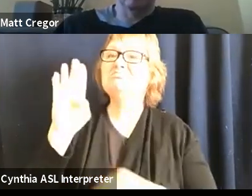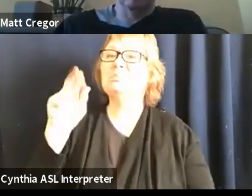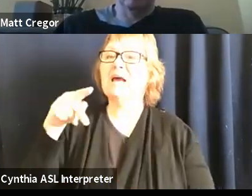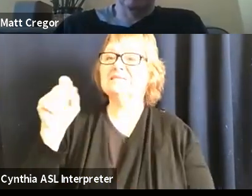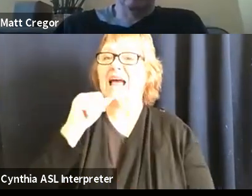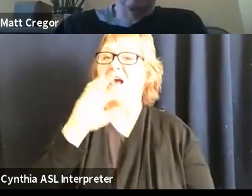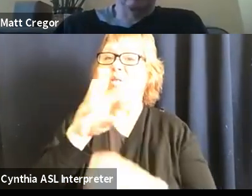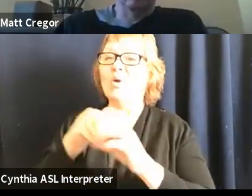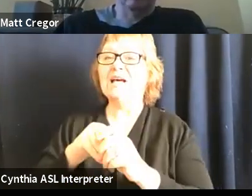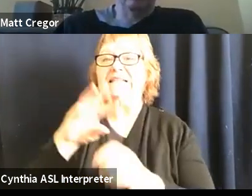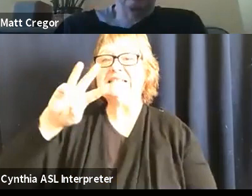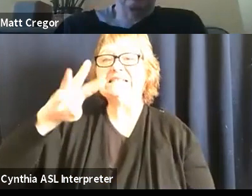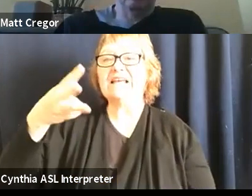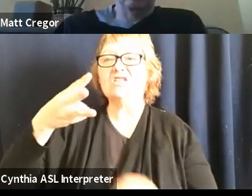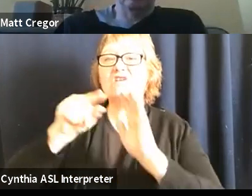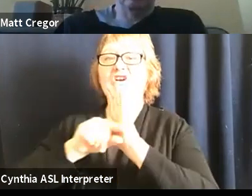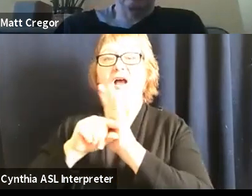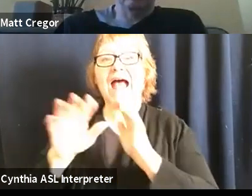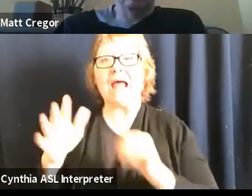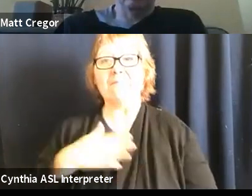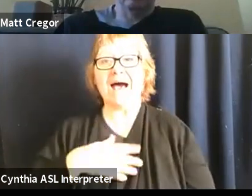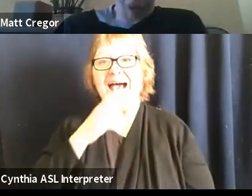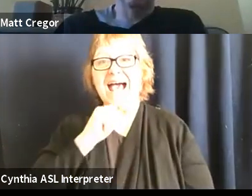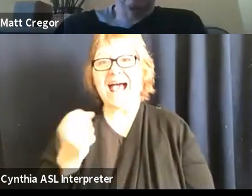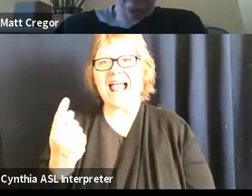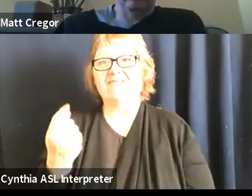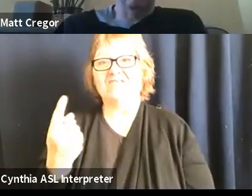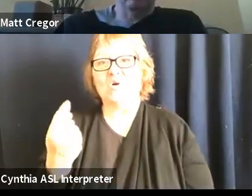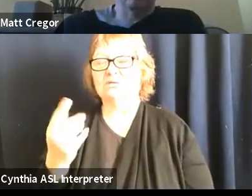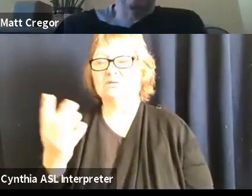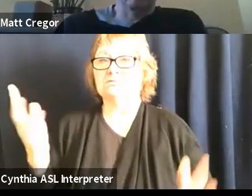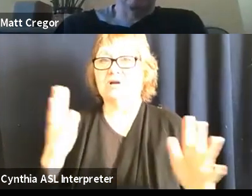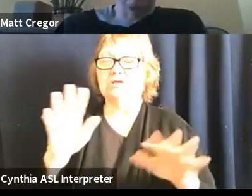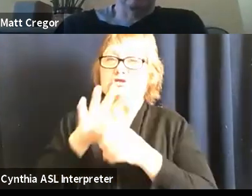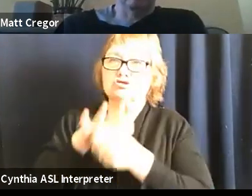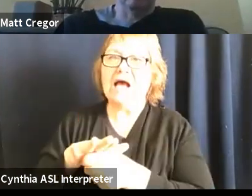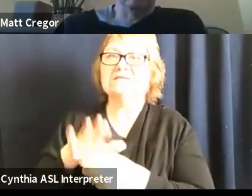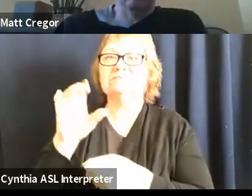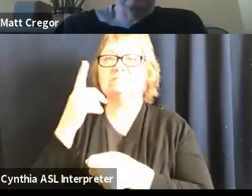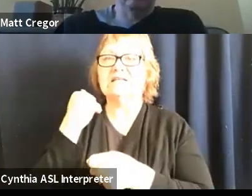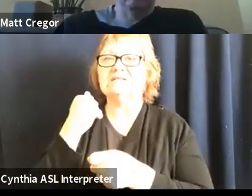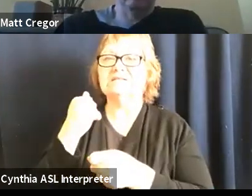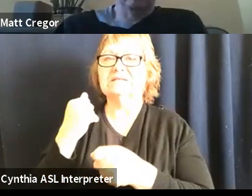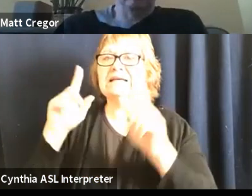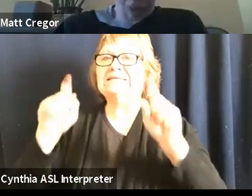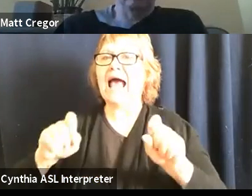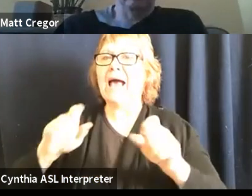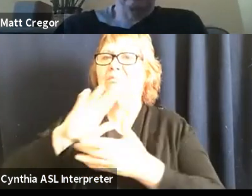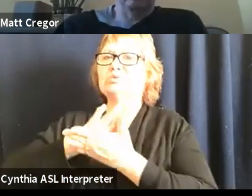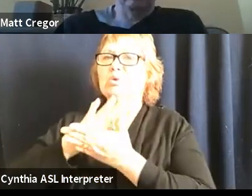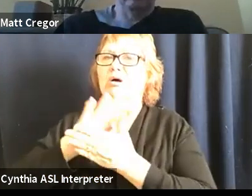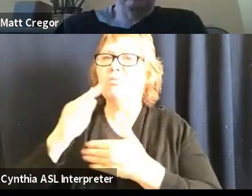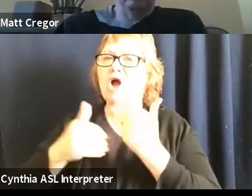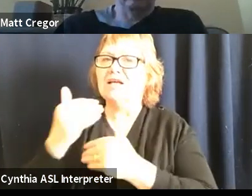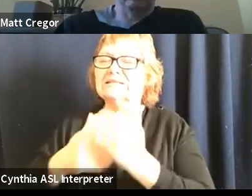my 11-year-old is stressed out by the exam school admissions process. He feels anxiety about whether he's good